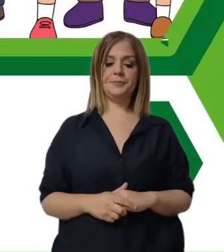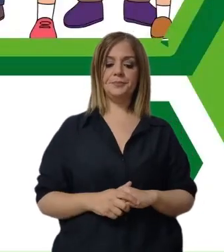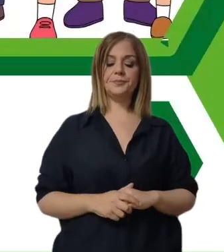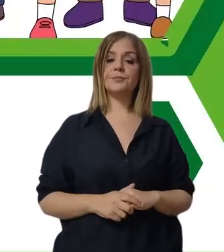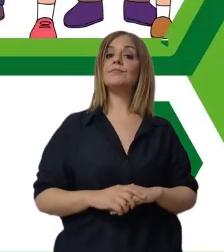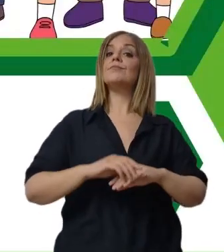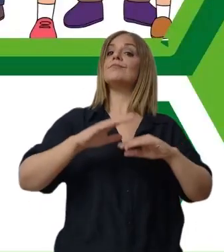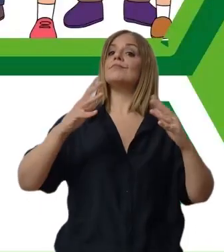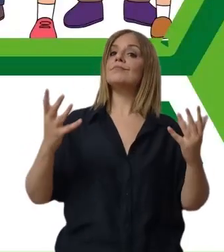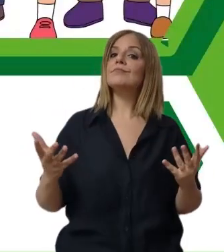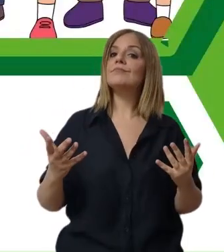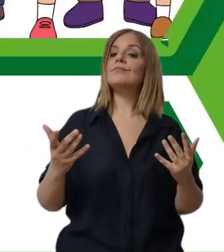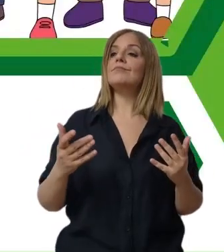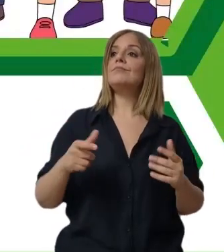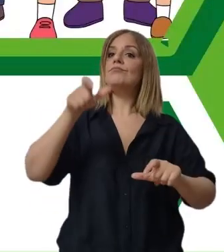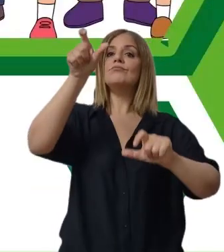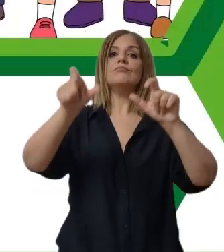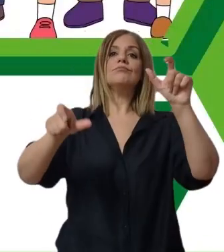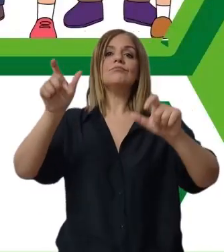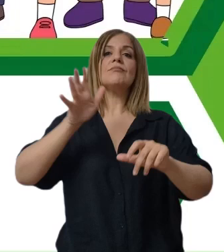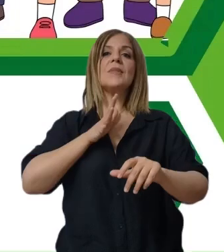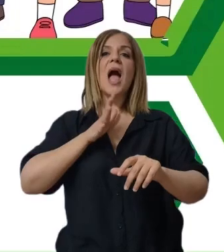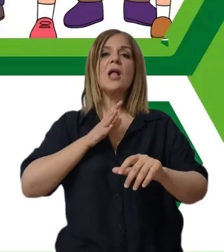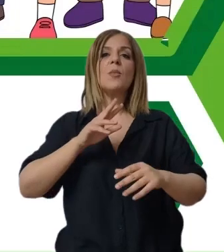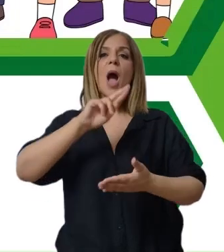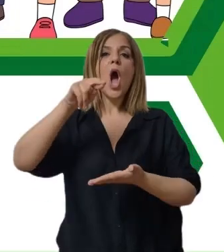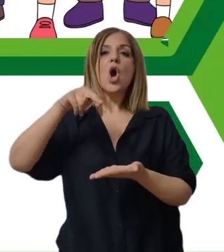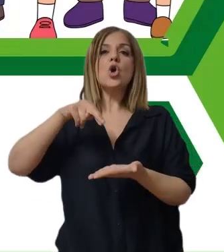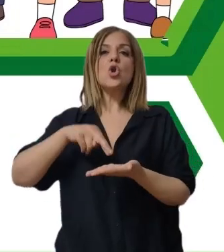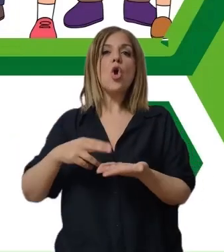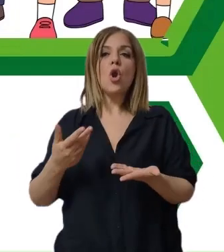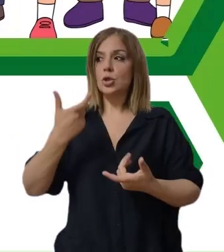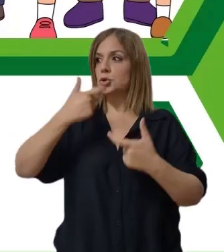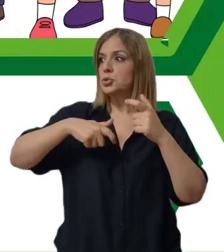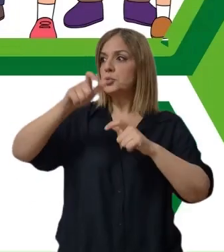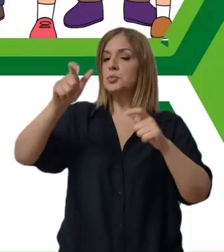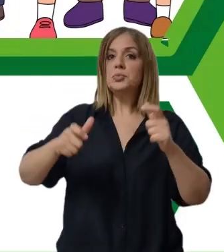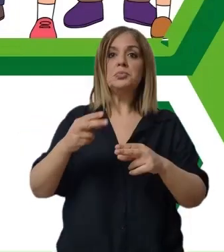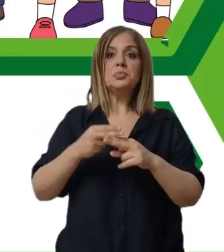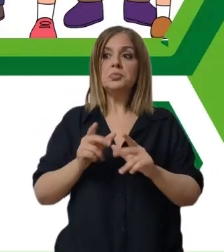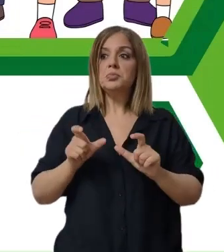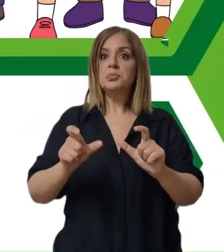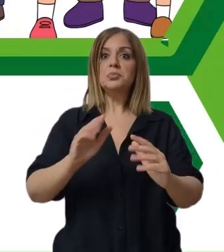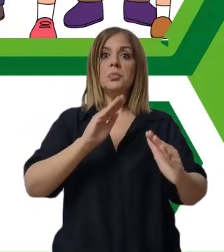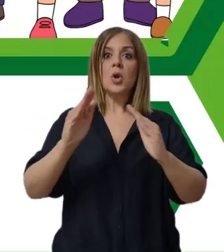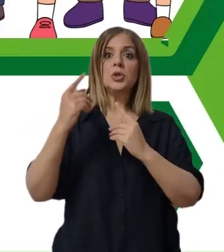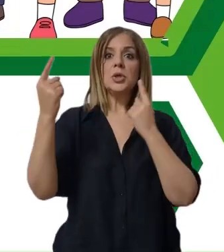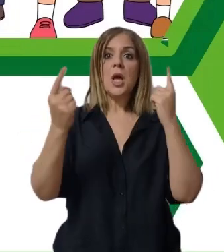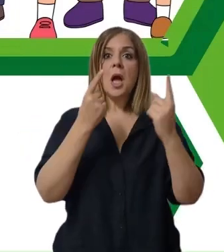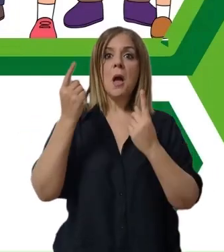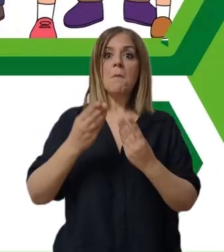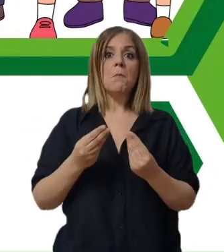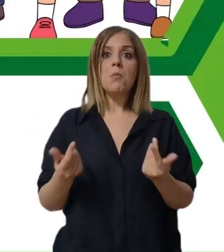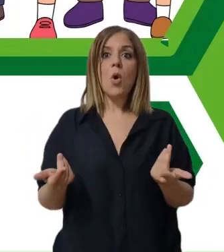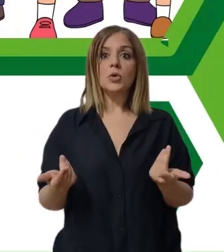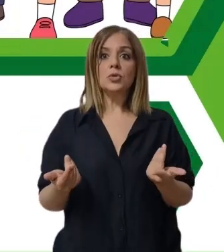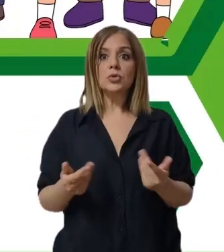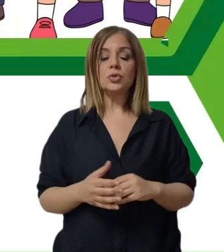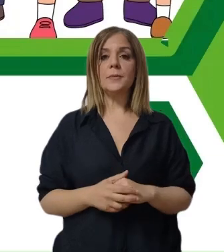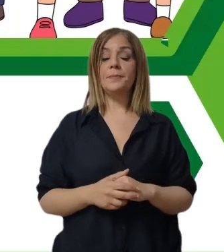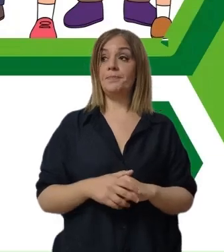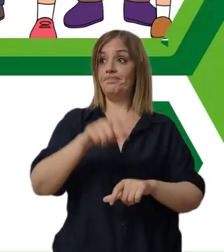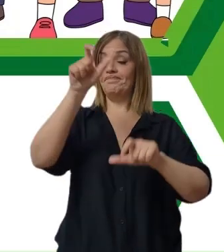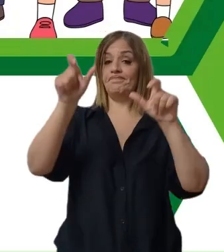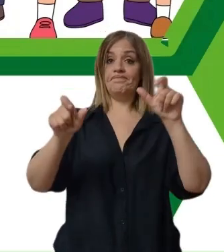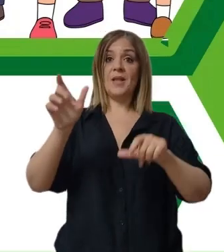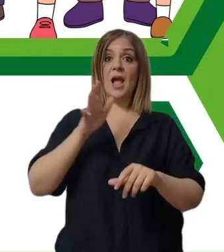So now what role the citizens play on this environmental protection and sustainability? Citizens